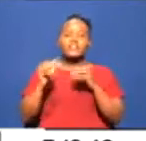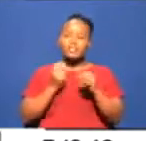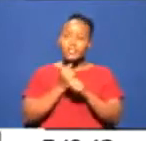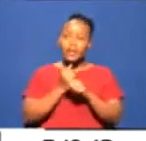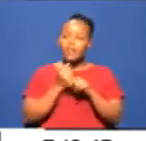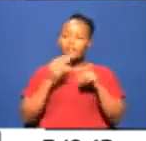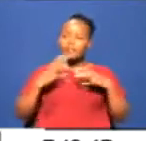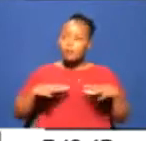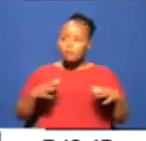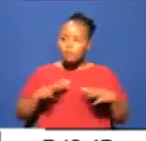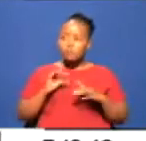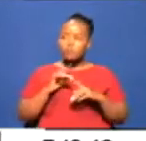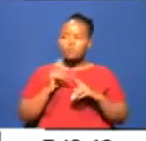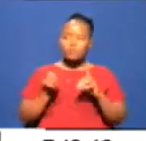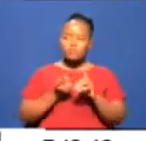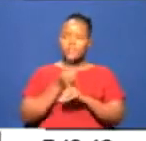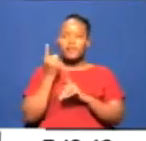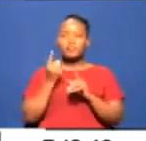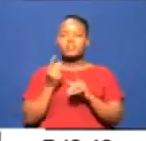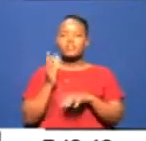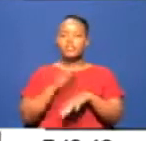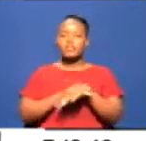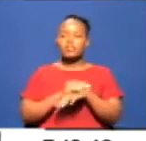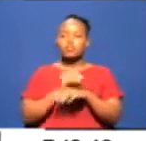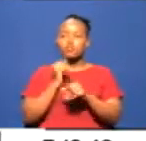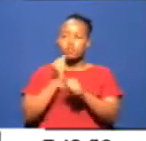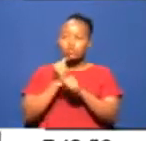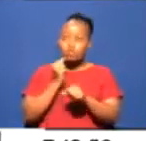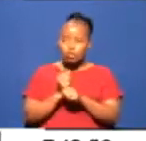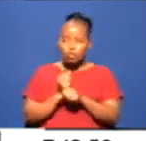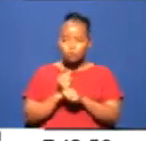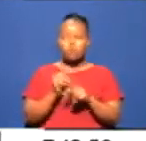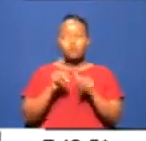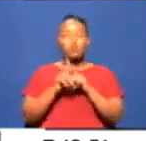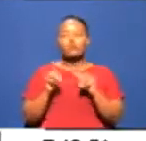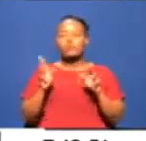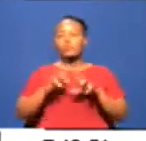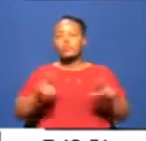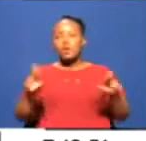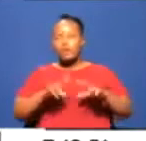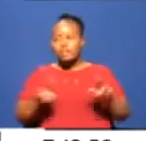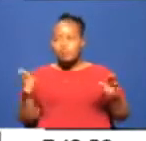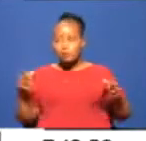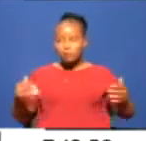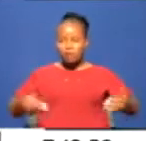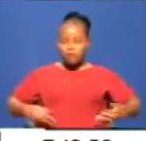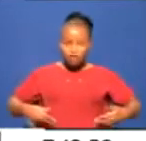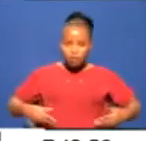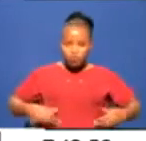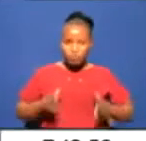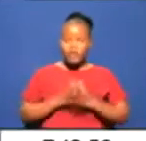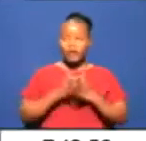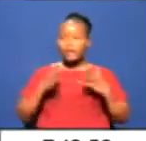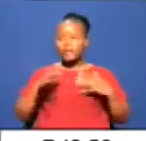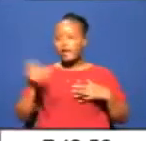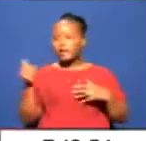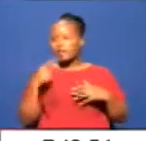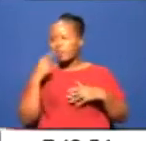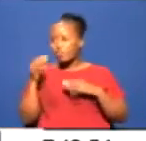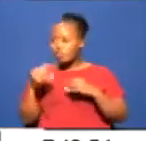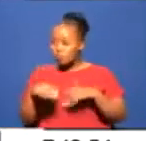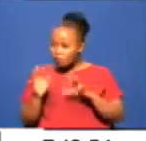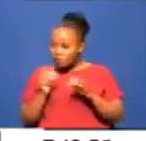and jobs will start being readily available for our youth, and even those people that lost their jobs, businesses will